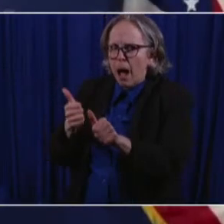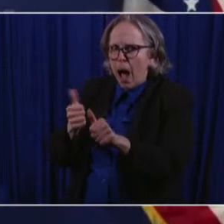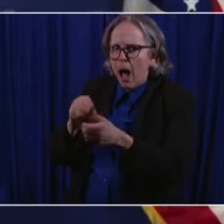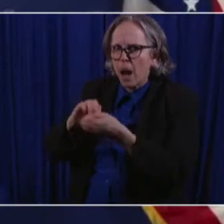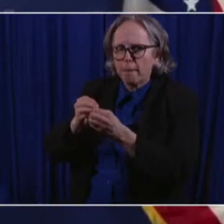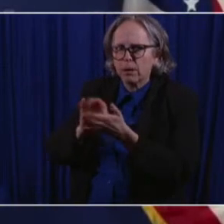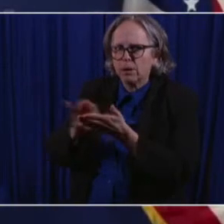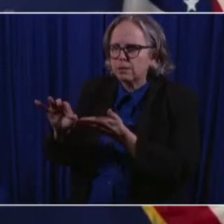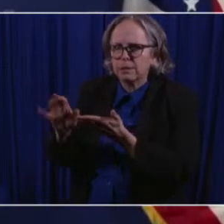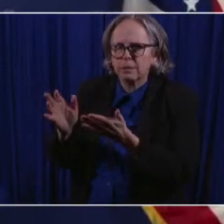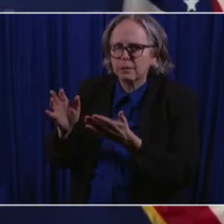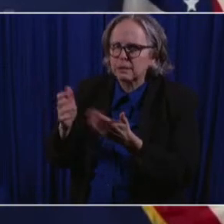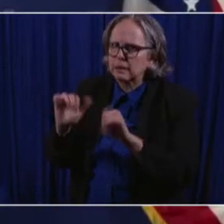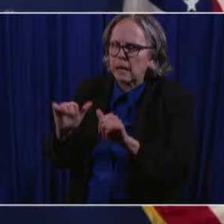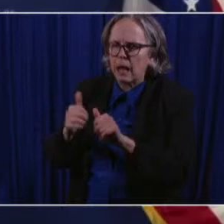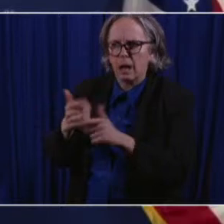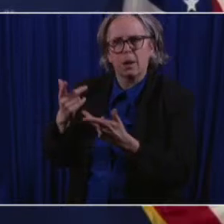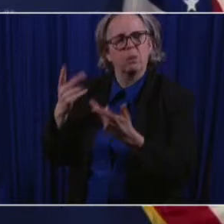going.